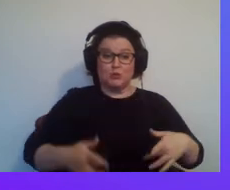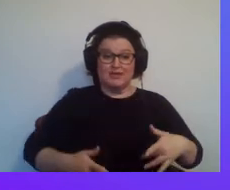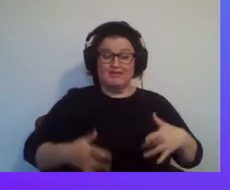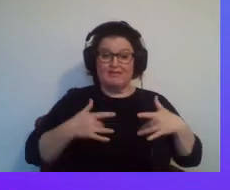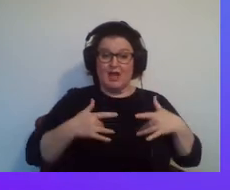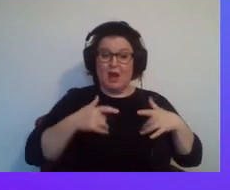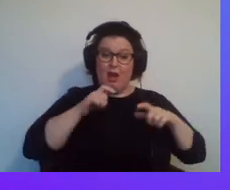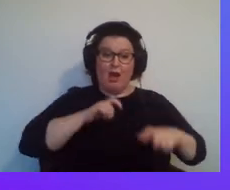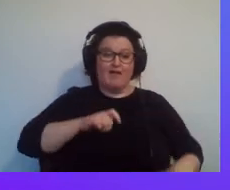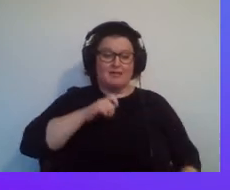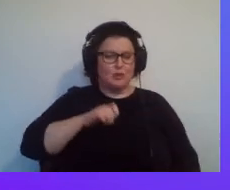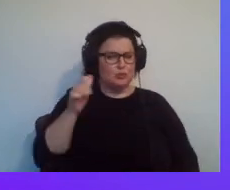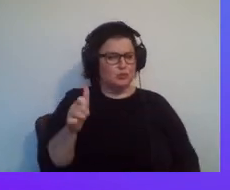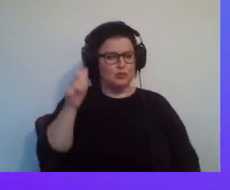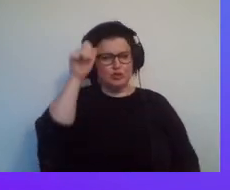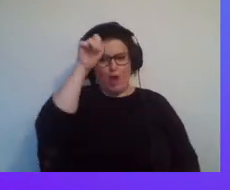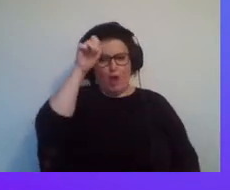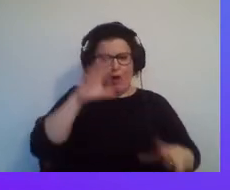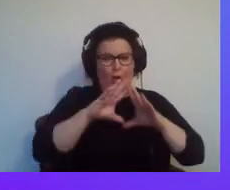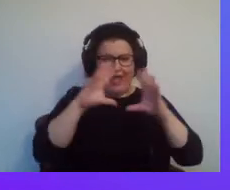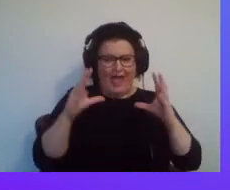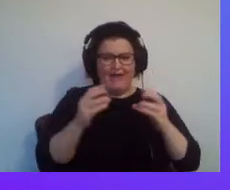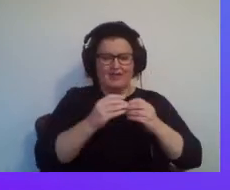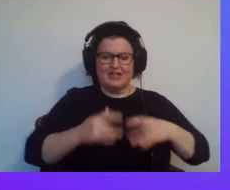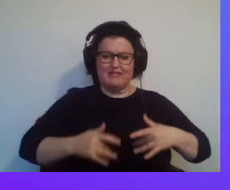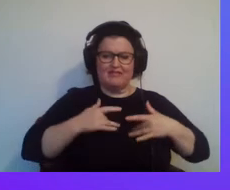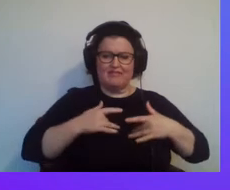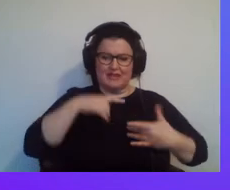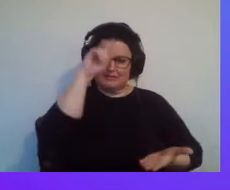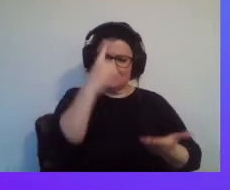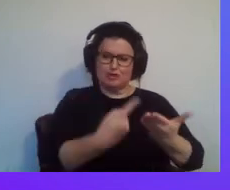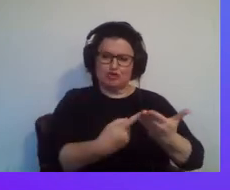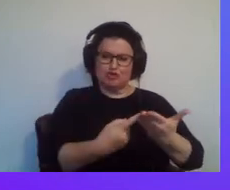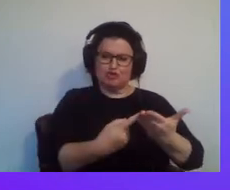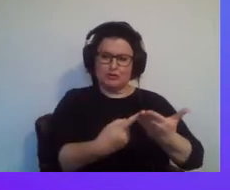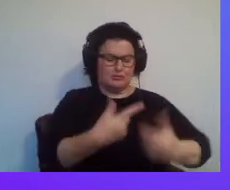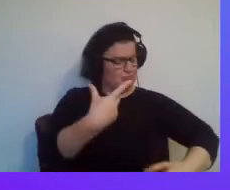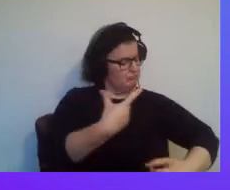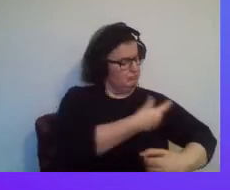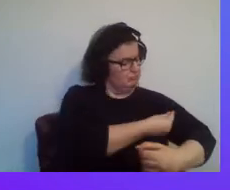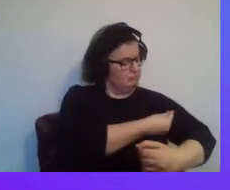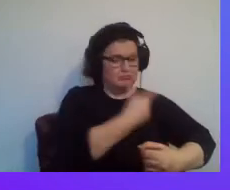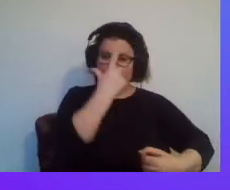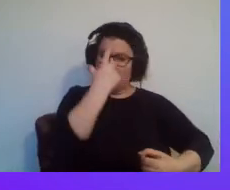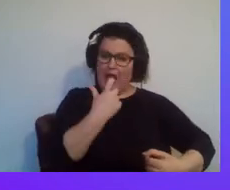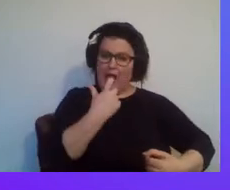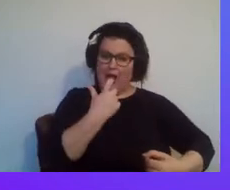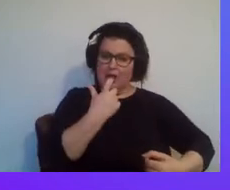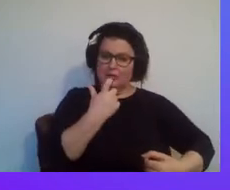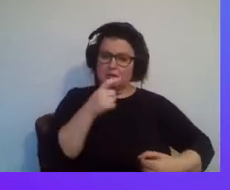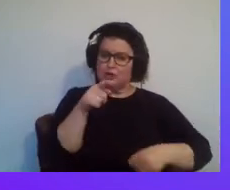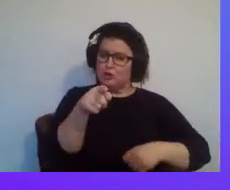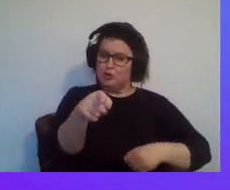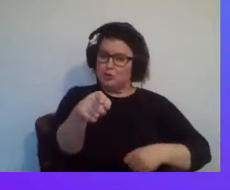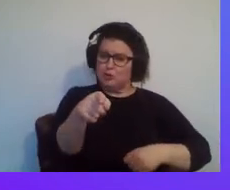making sure that you have the information and the facts that you need, but also that you can voice any concerns you have and any